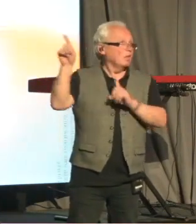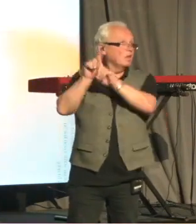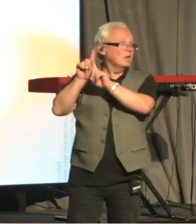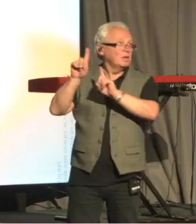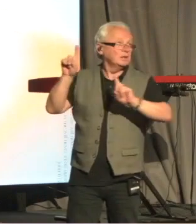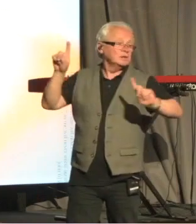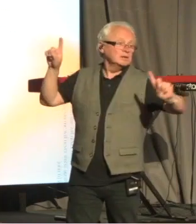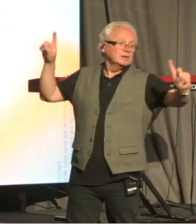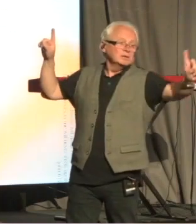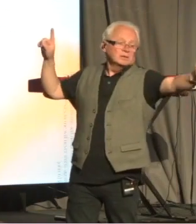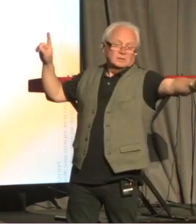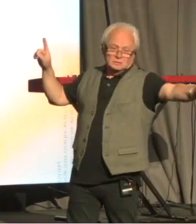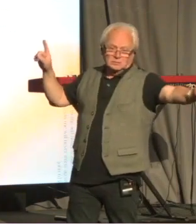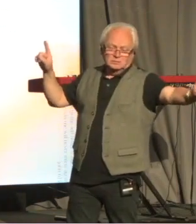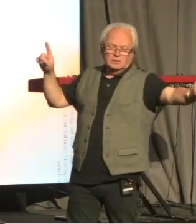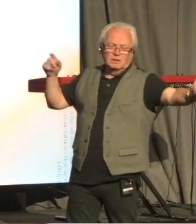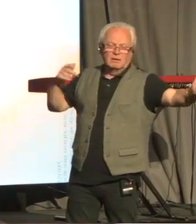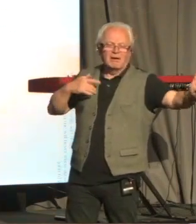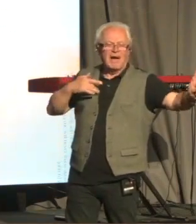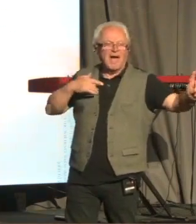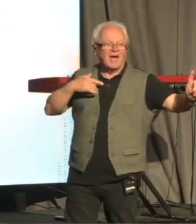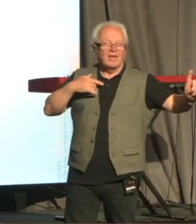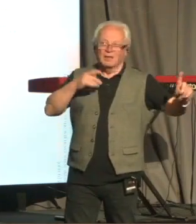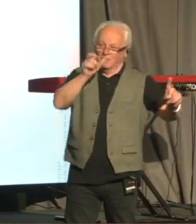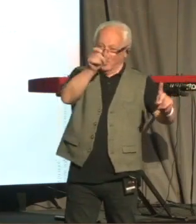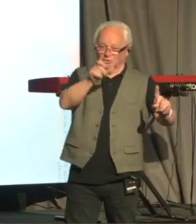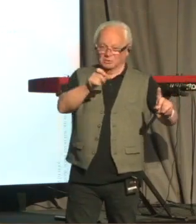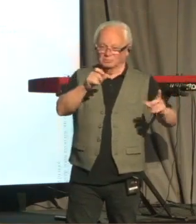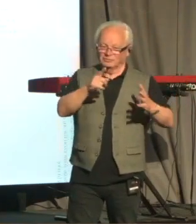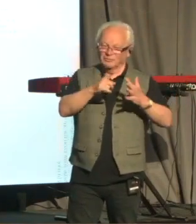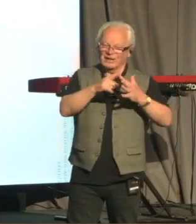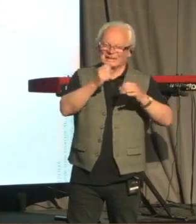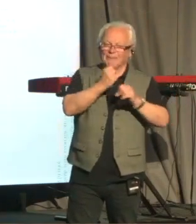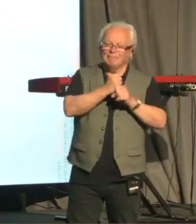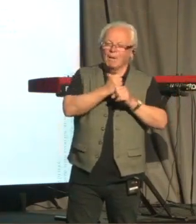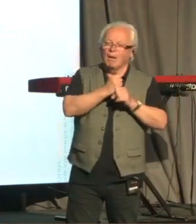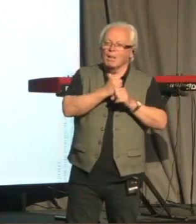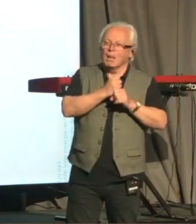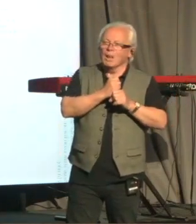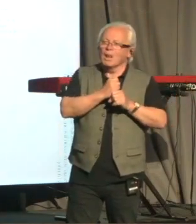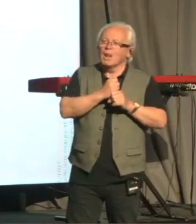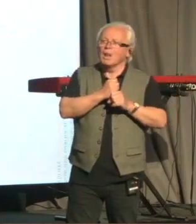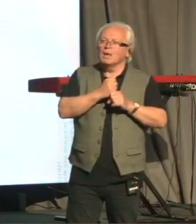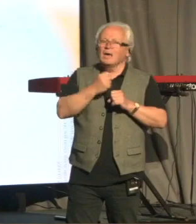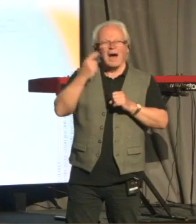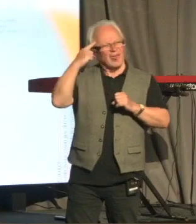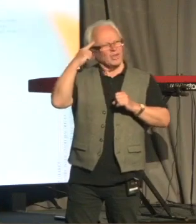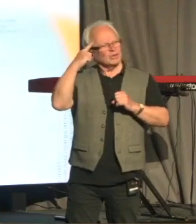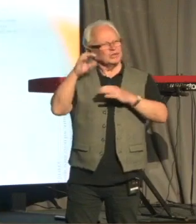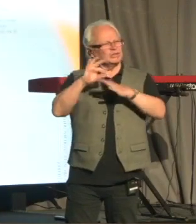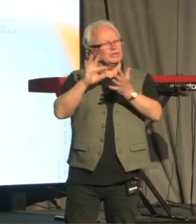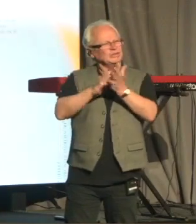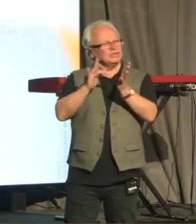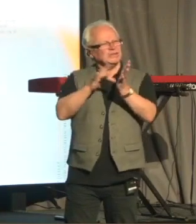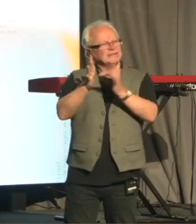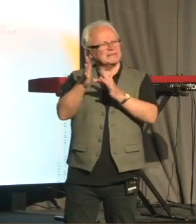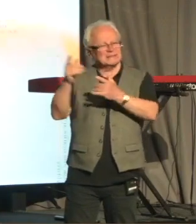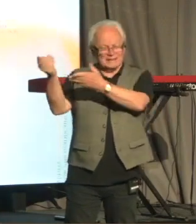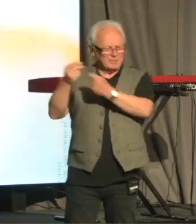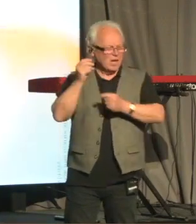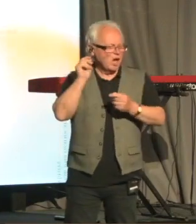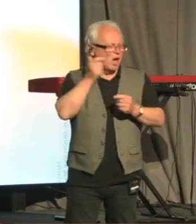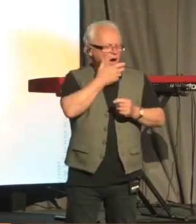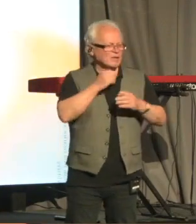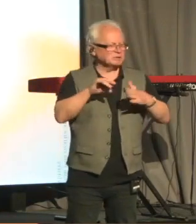I thought Jesus was going to give me a husband. I thought Jesus was going to make all my problems disappear. I